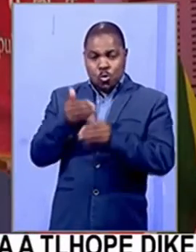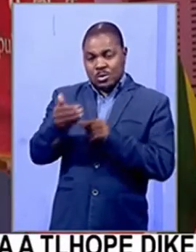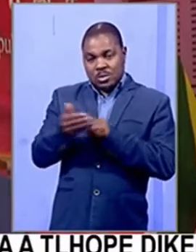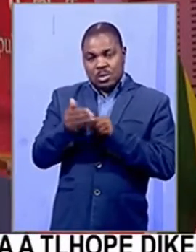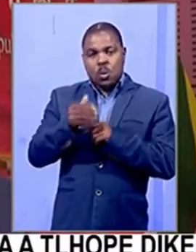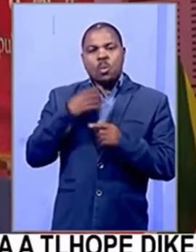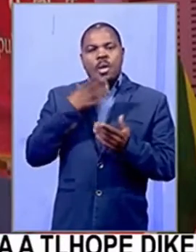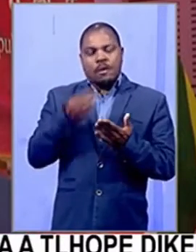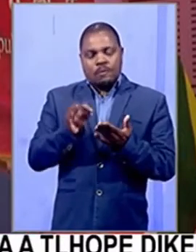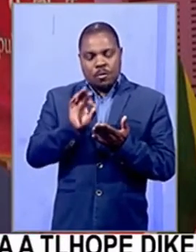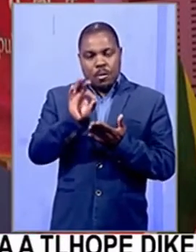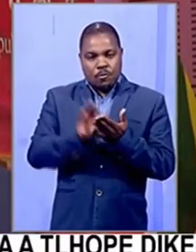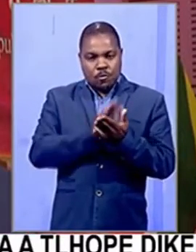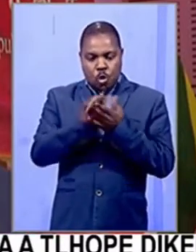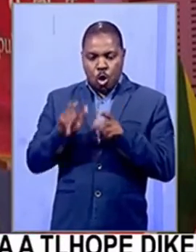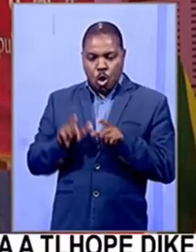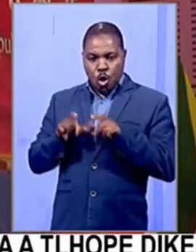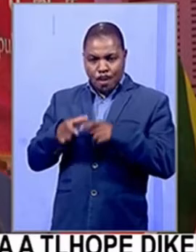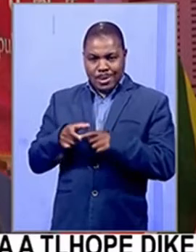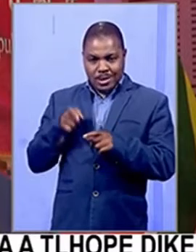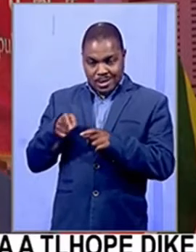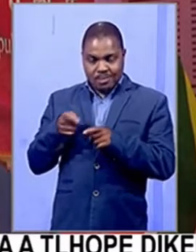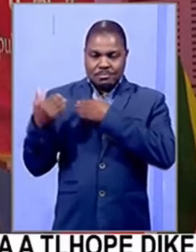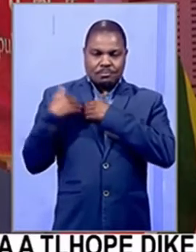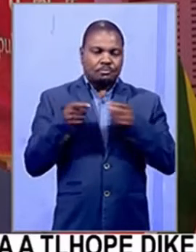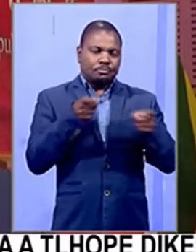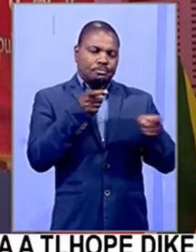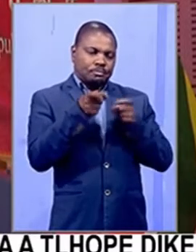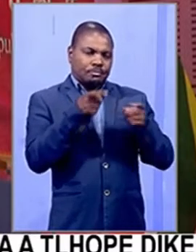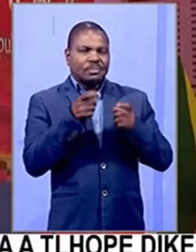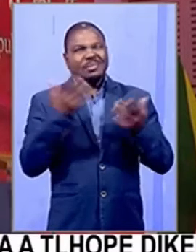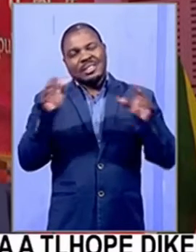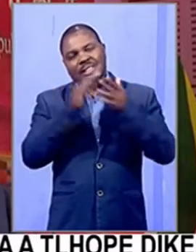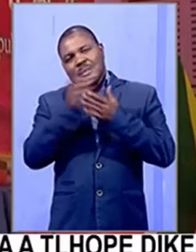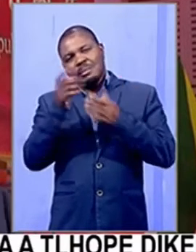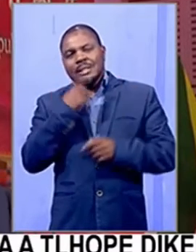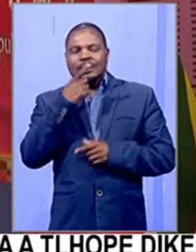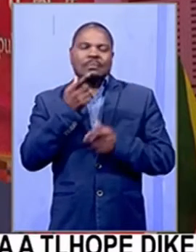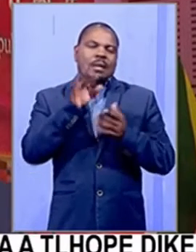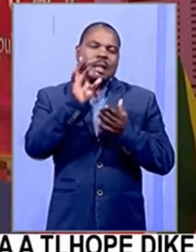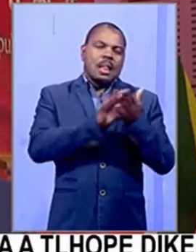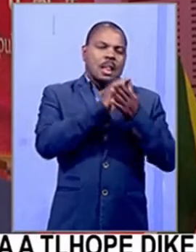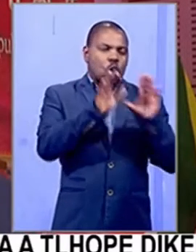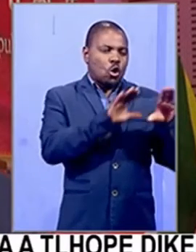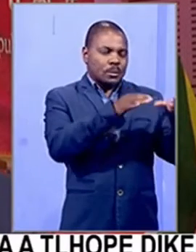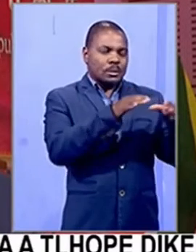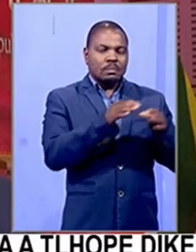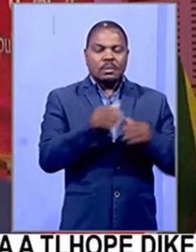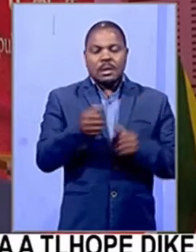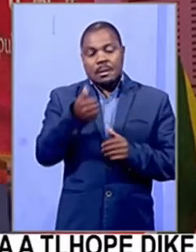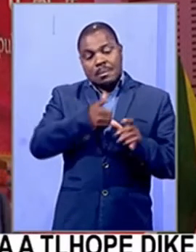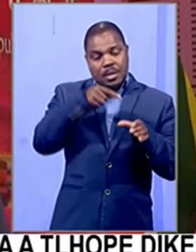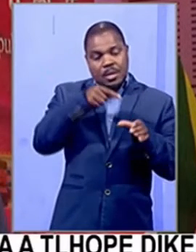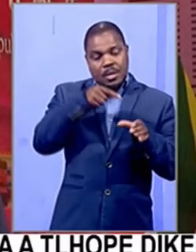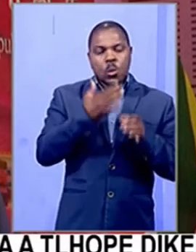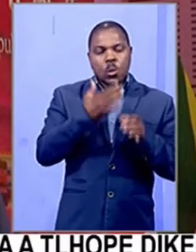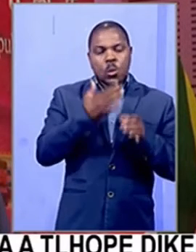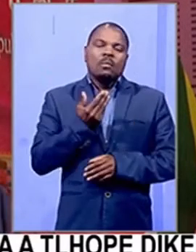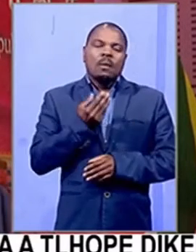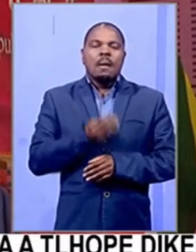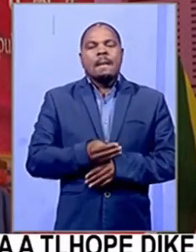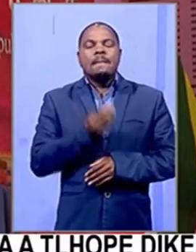the electoral committee. Others call it an electoral commission headed by Comrade Kgalema. They